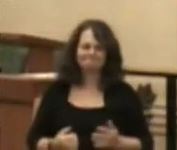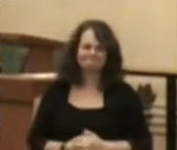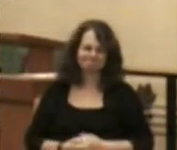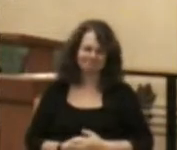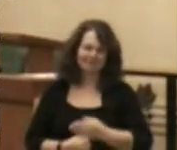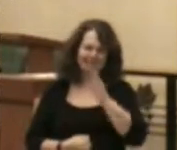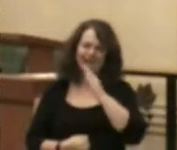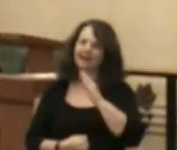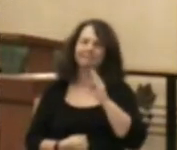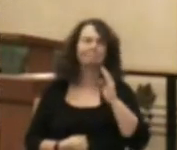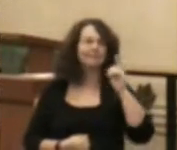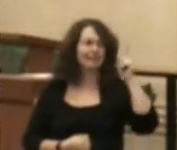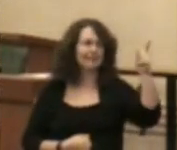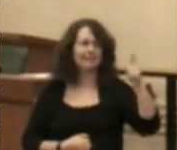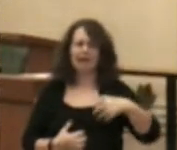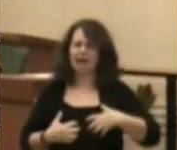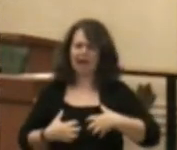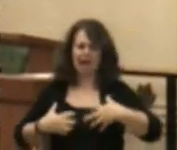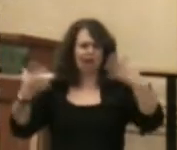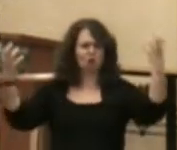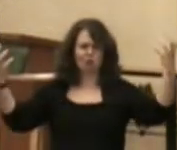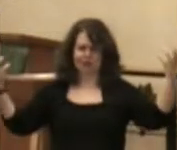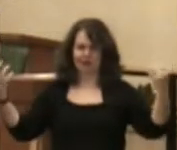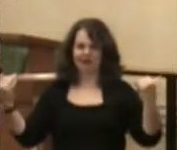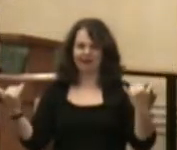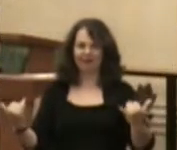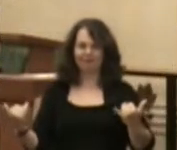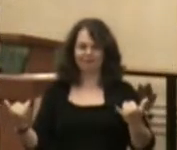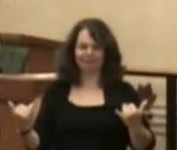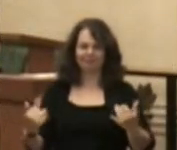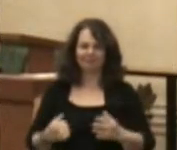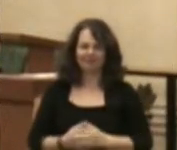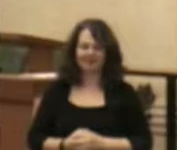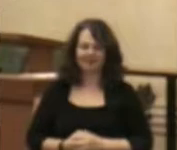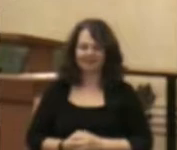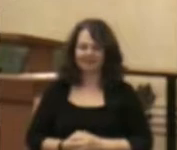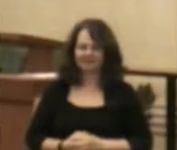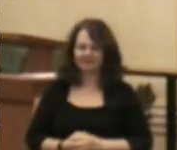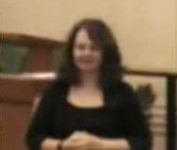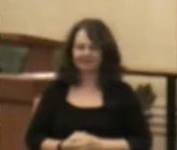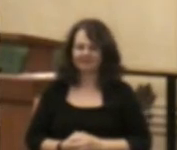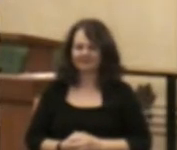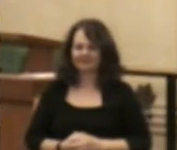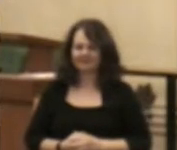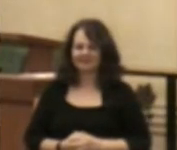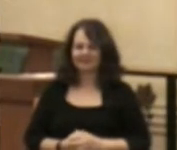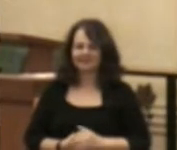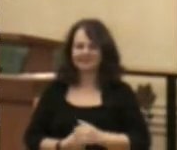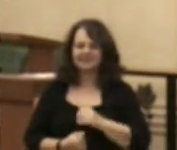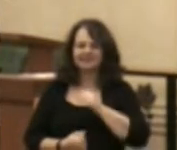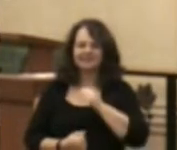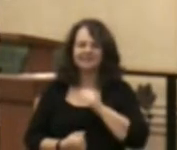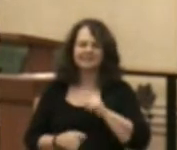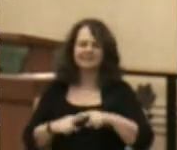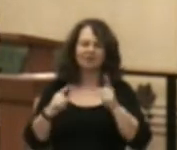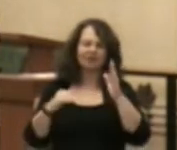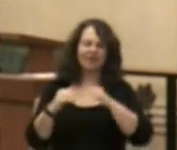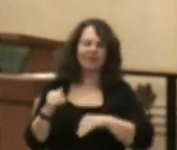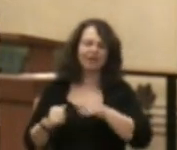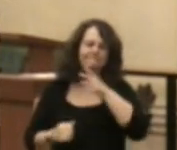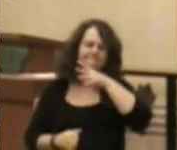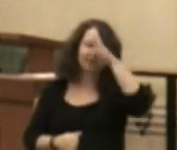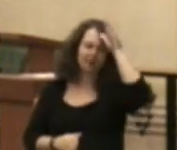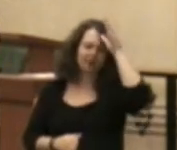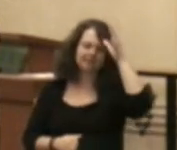God is angrier than that. It does not sound like a parent disciplining a